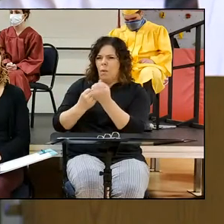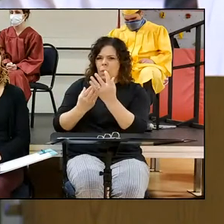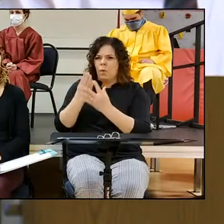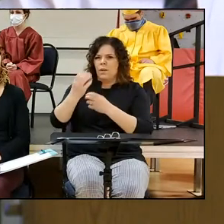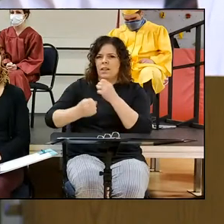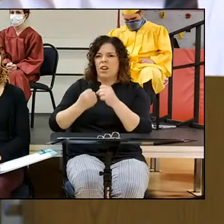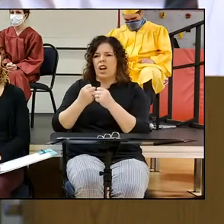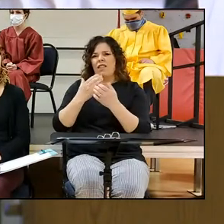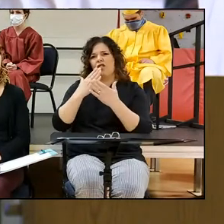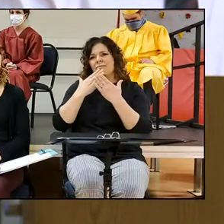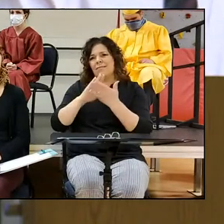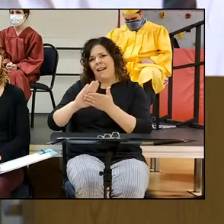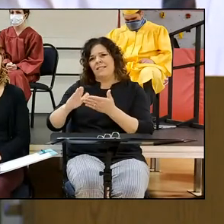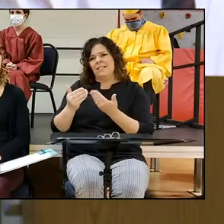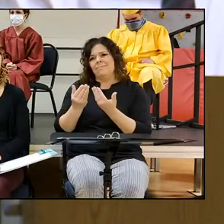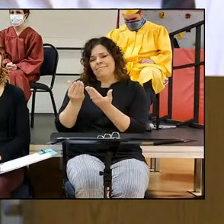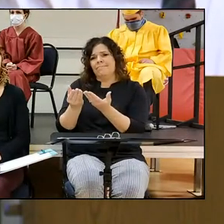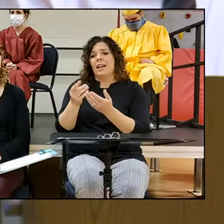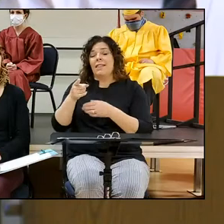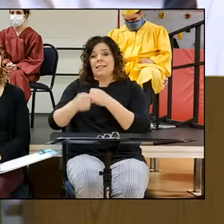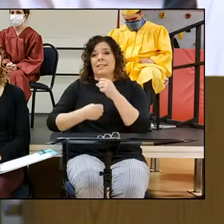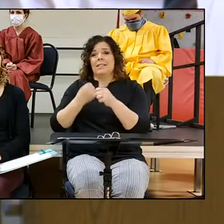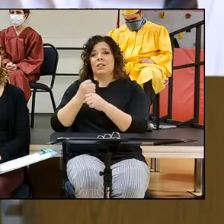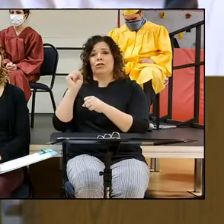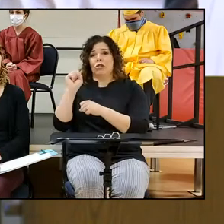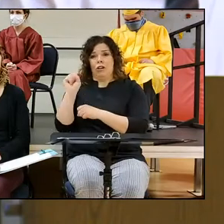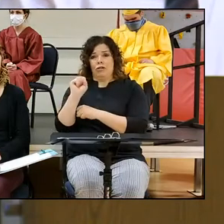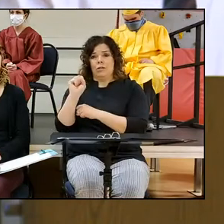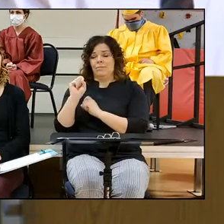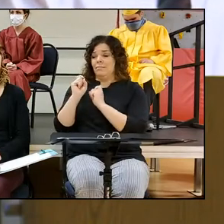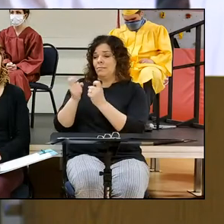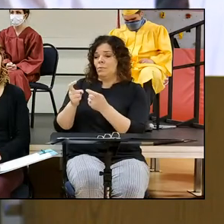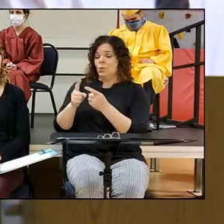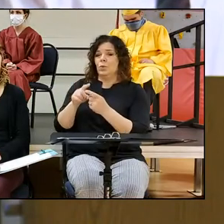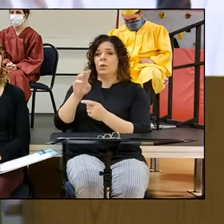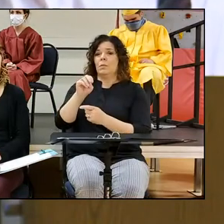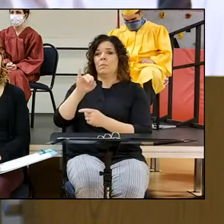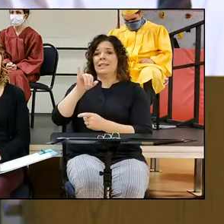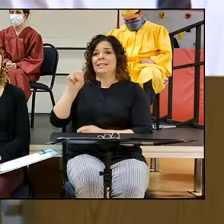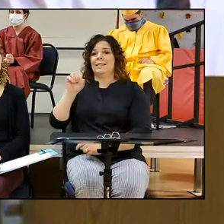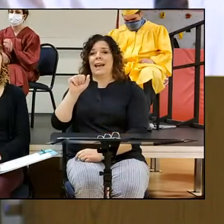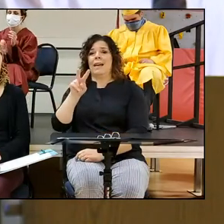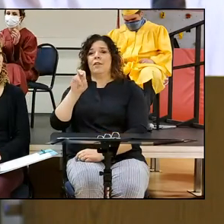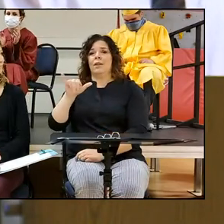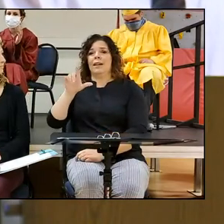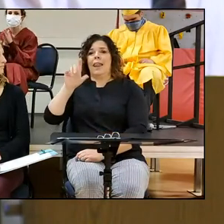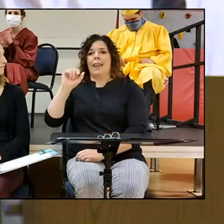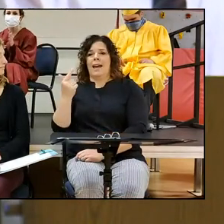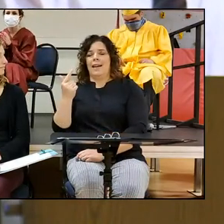and generosity. This year's scholarship goes to Ms. Avery Lane.